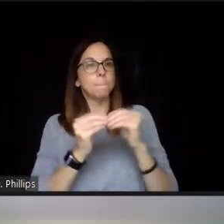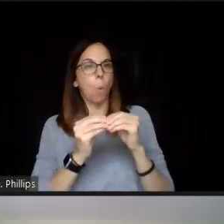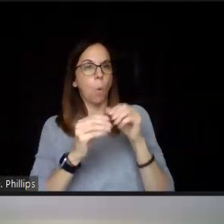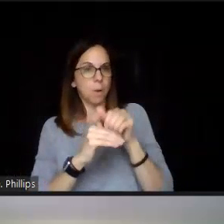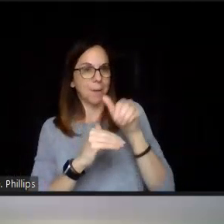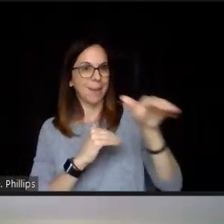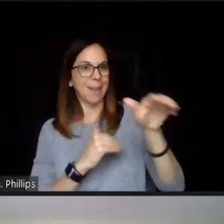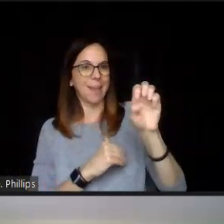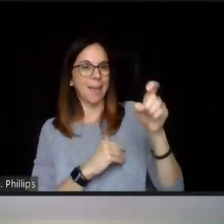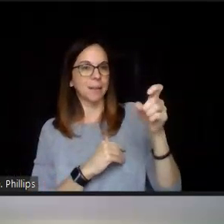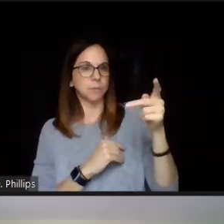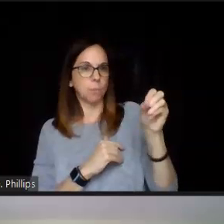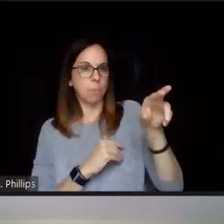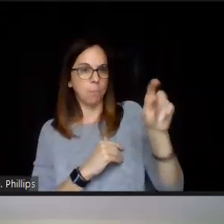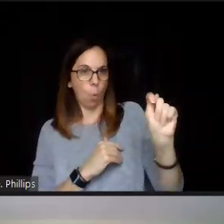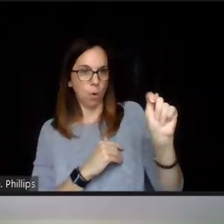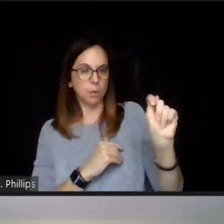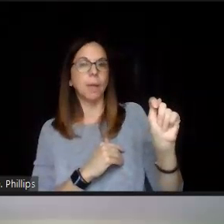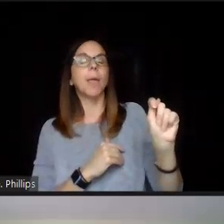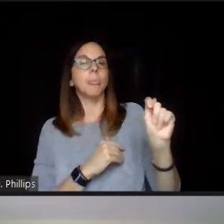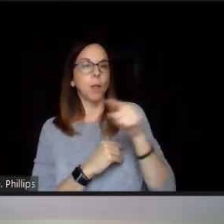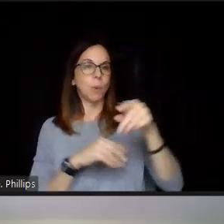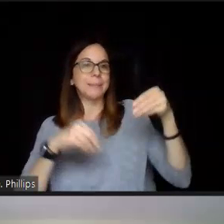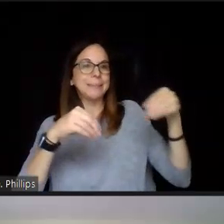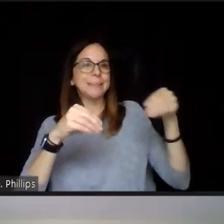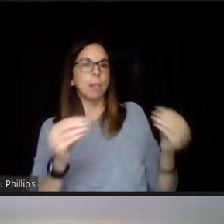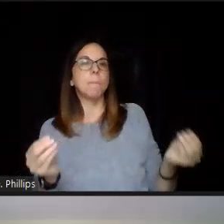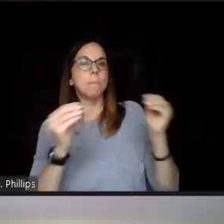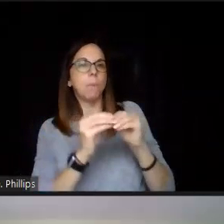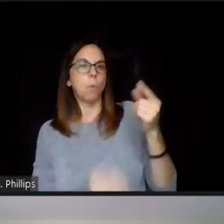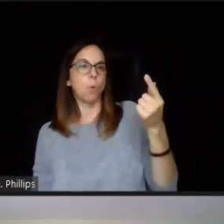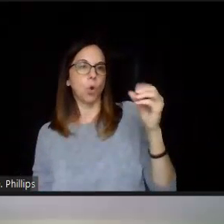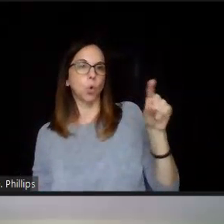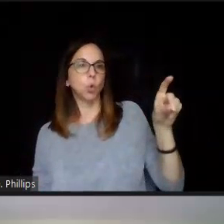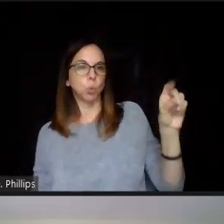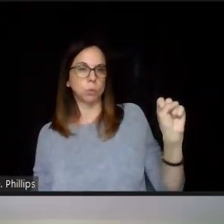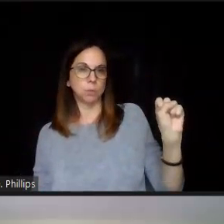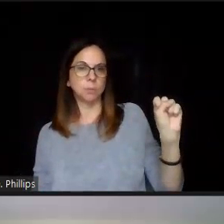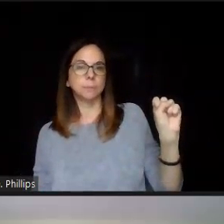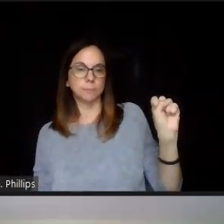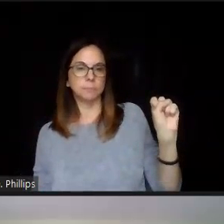exports, because that way you're selling more goods.